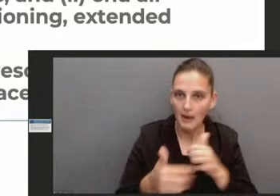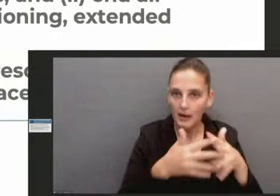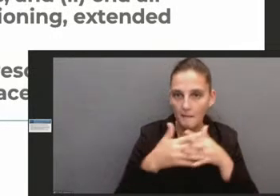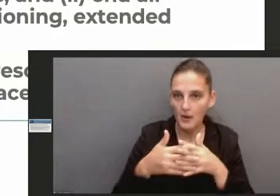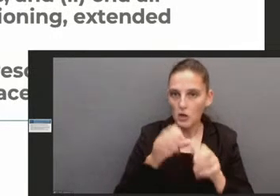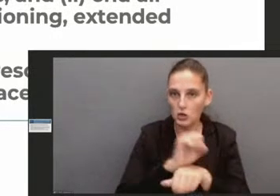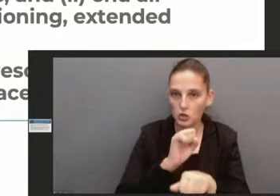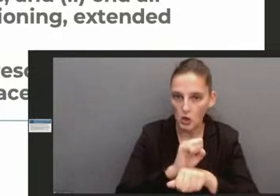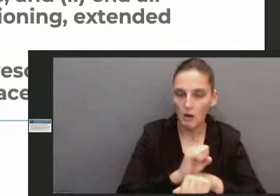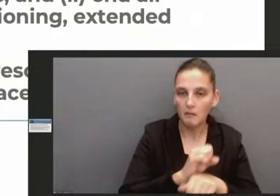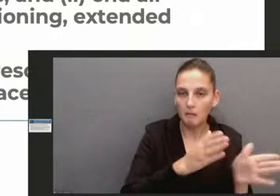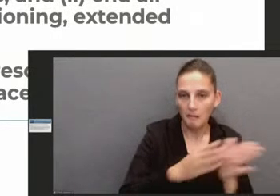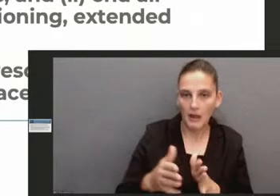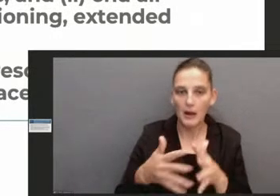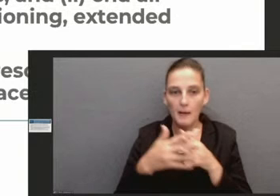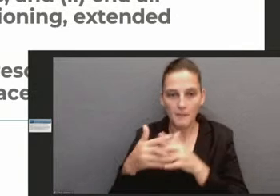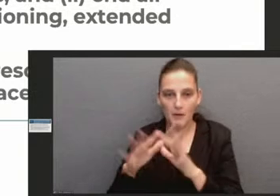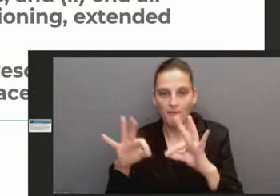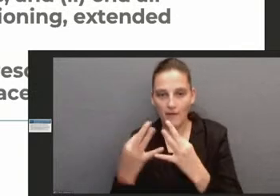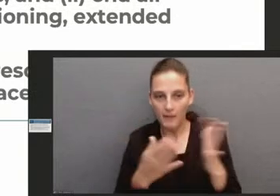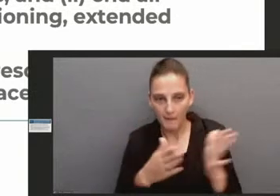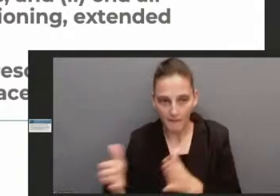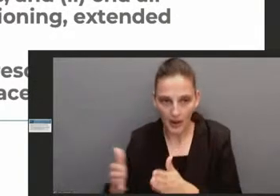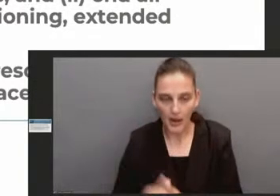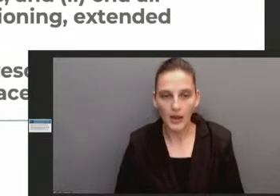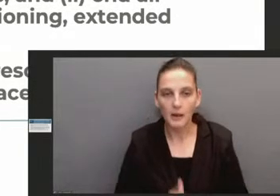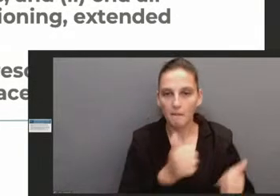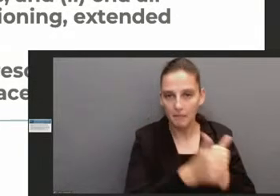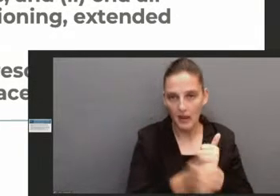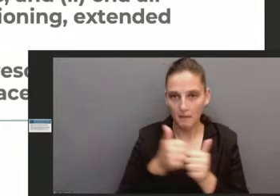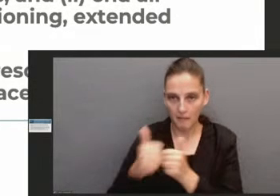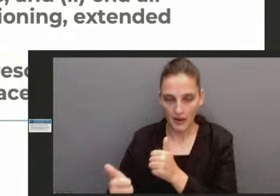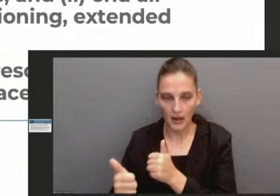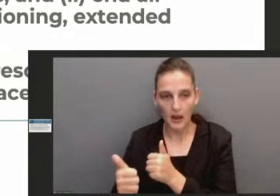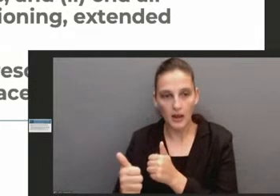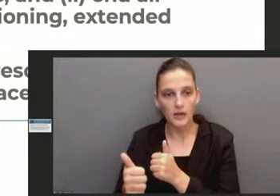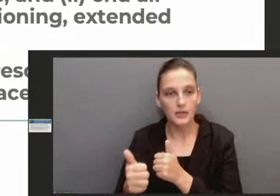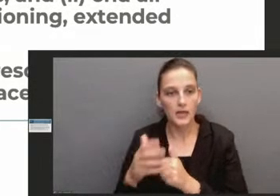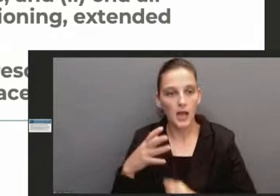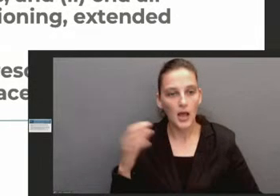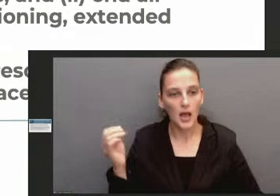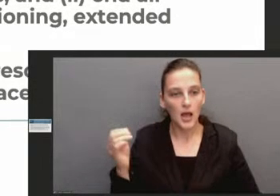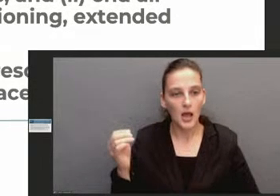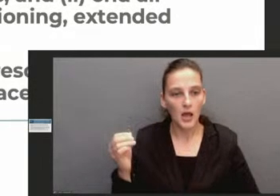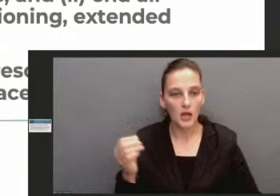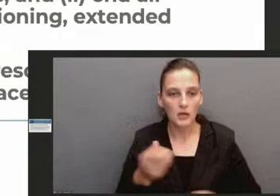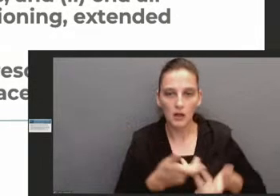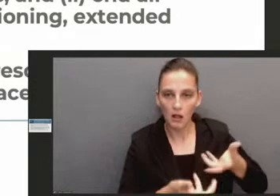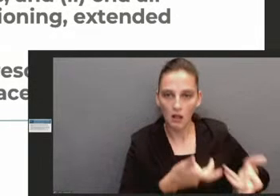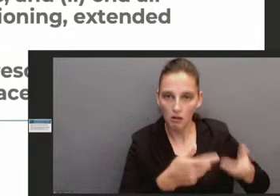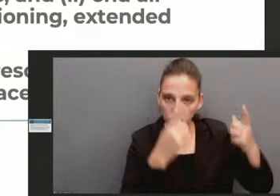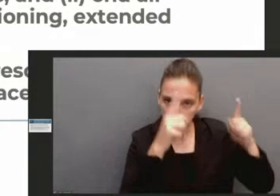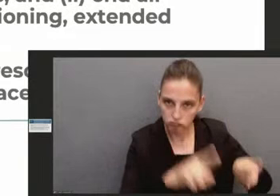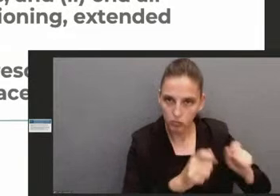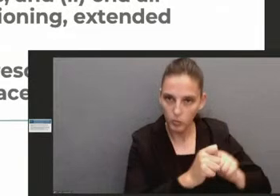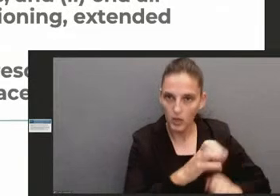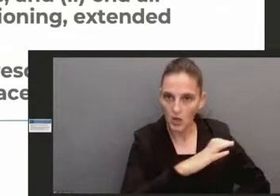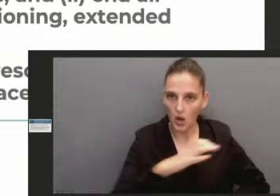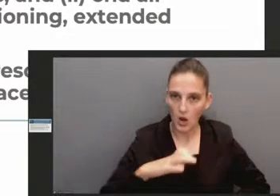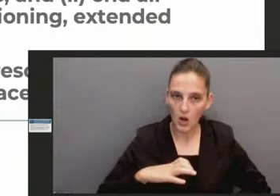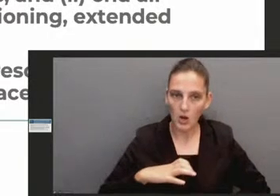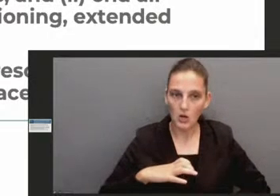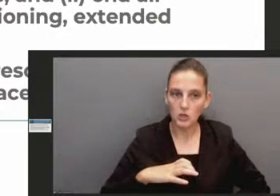American Families Plan, and also to work with Congress to pass